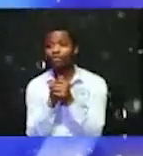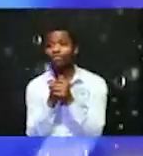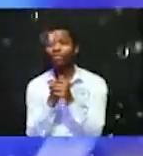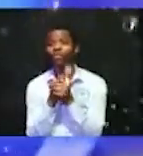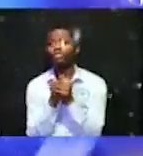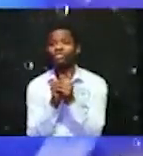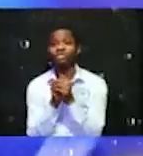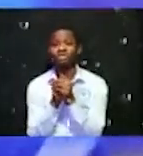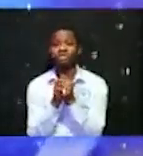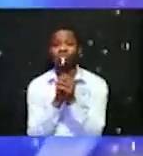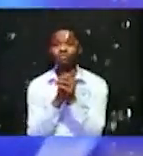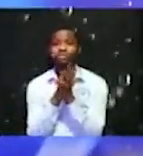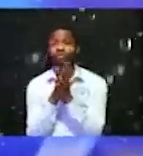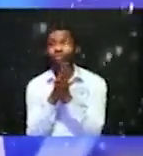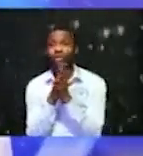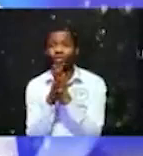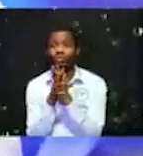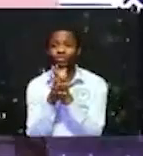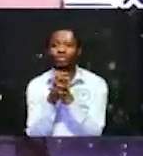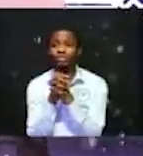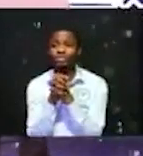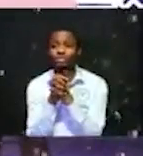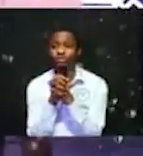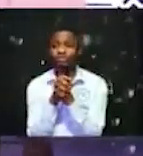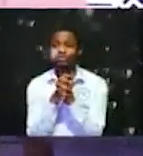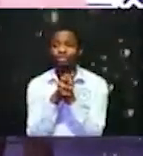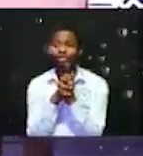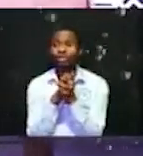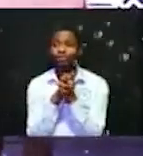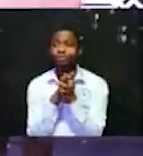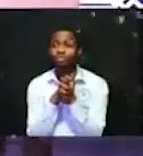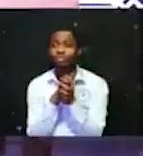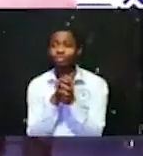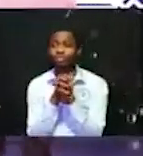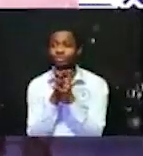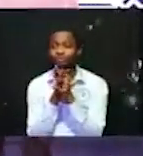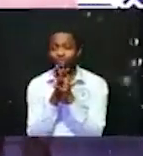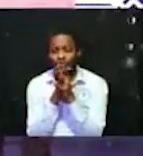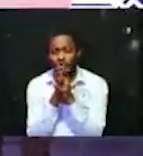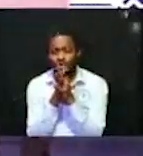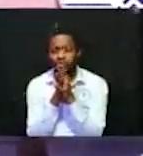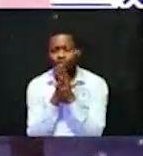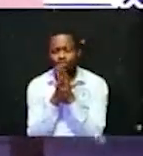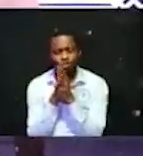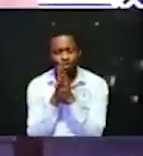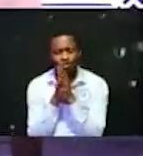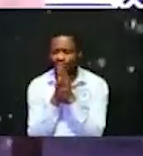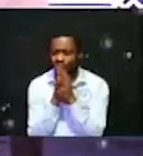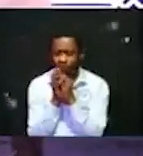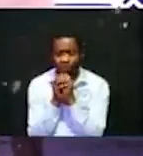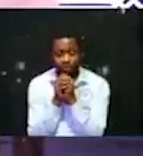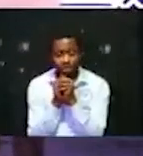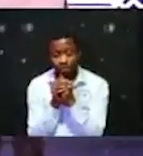tonight. In the mighty name of Jesus, be gracious to us, O Lord. Grant us the